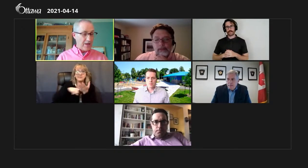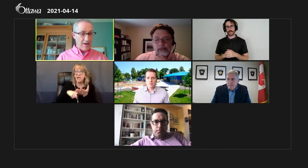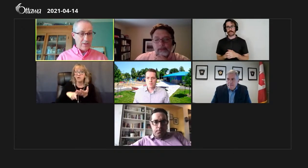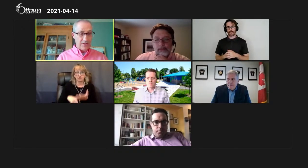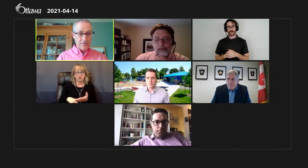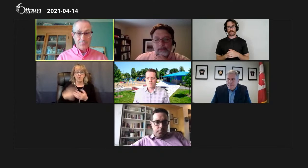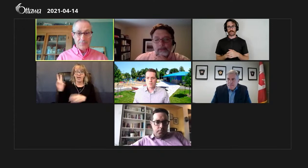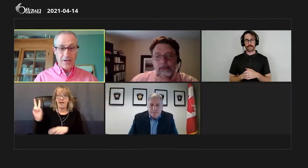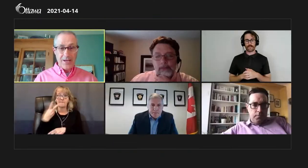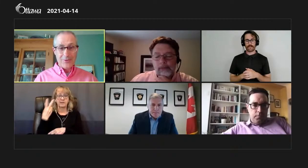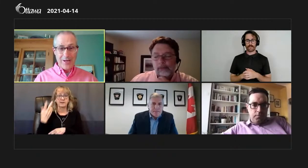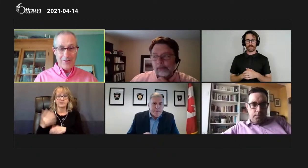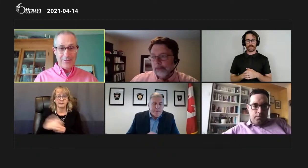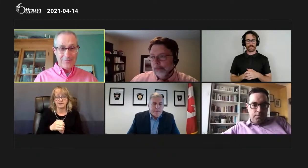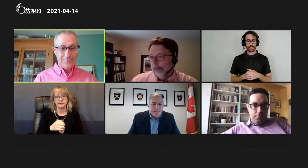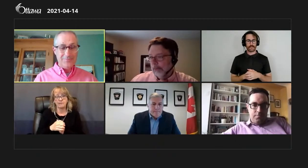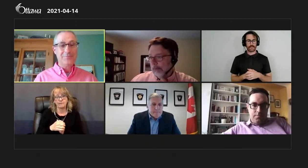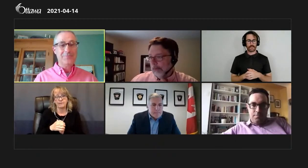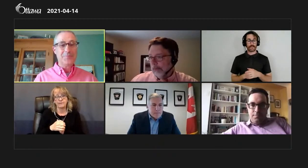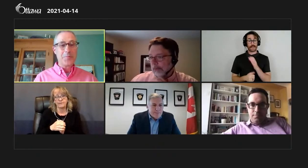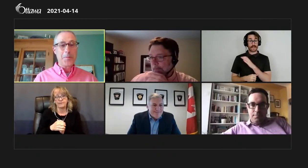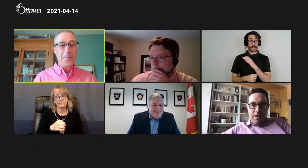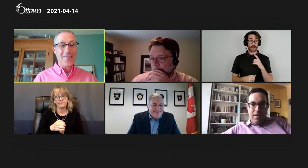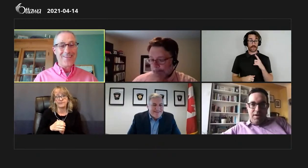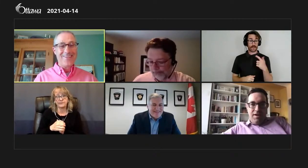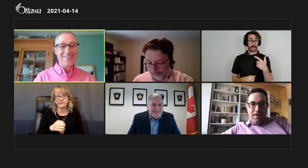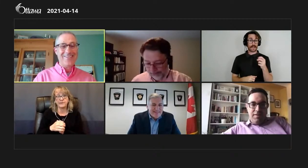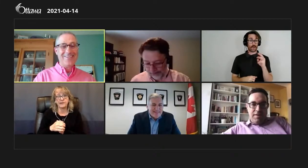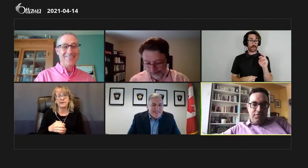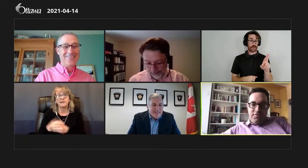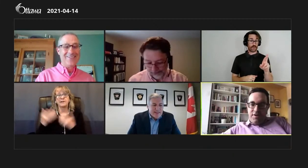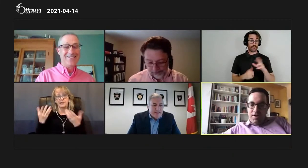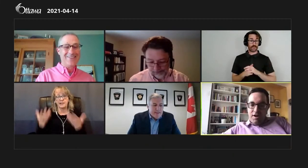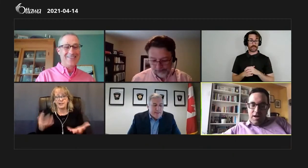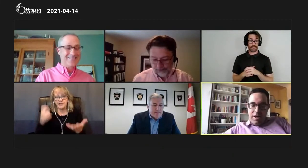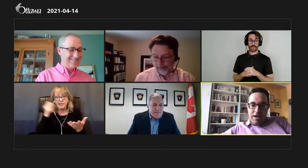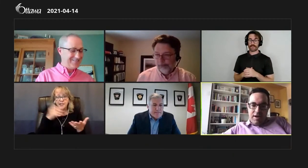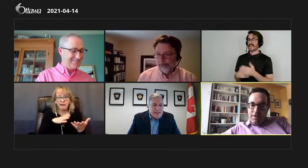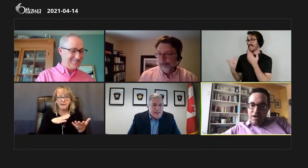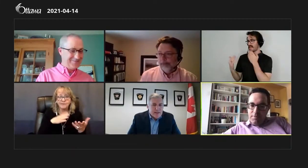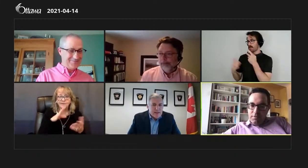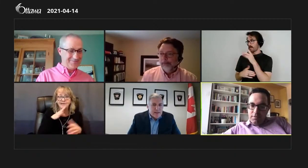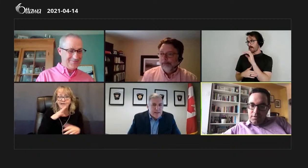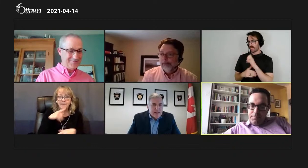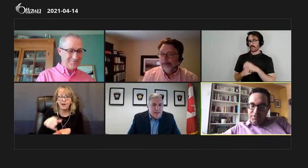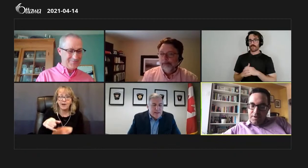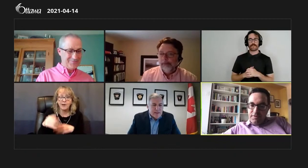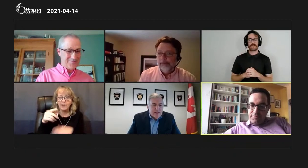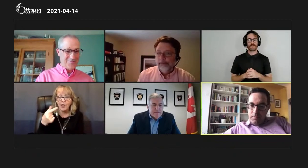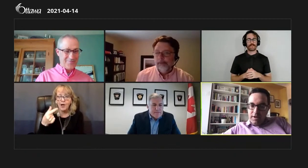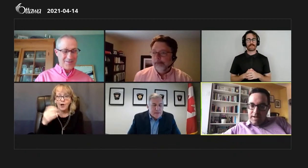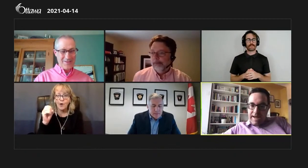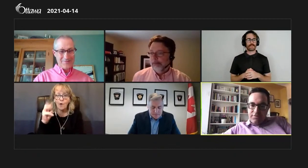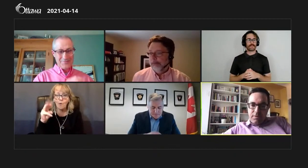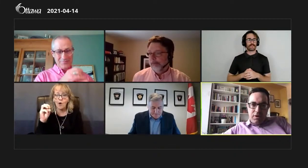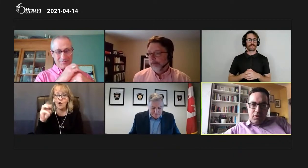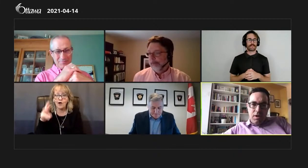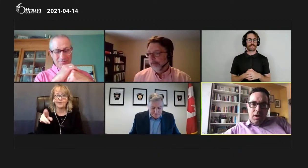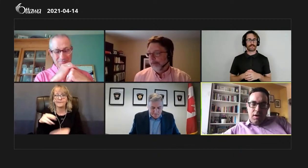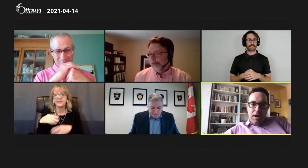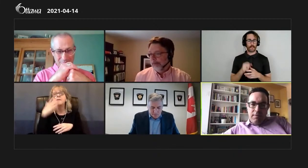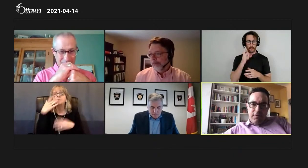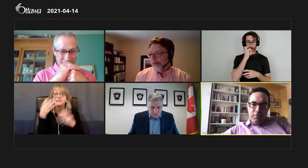Member Gower, or Councillor Gower. Thanks, Chair. I have a couple subjects I wanted to ask